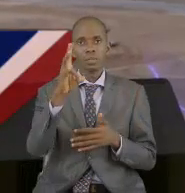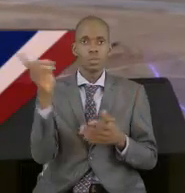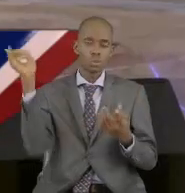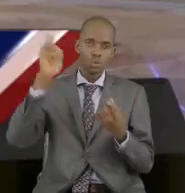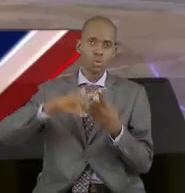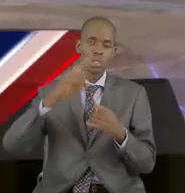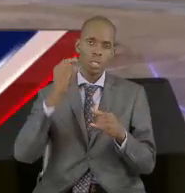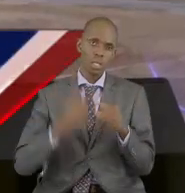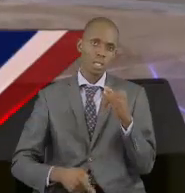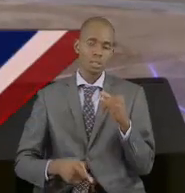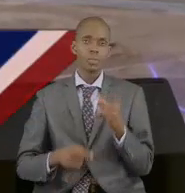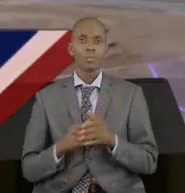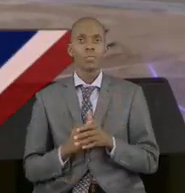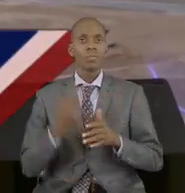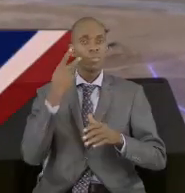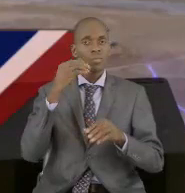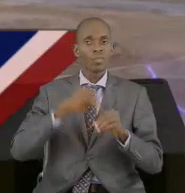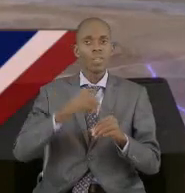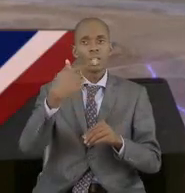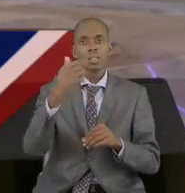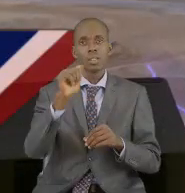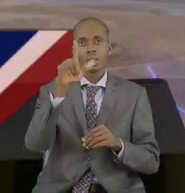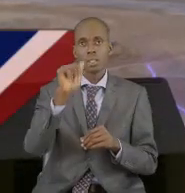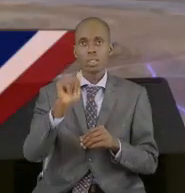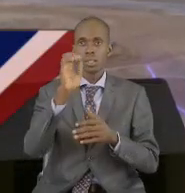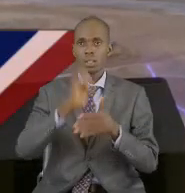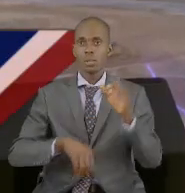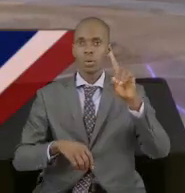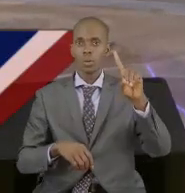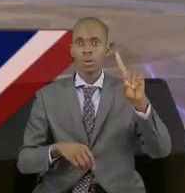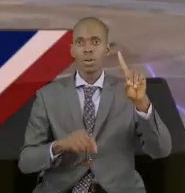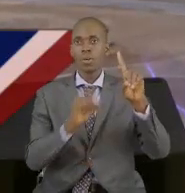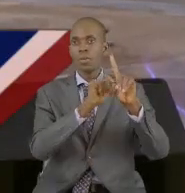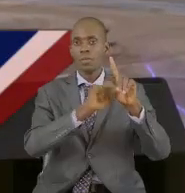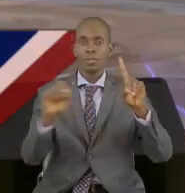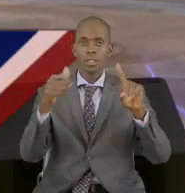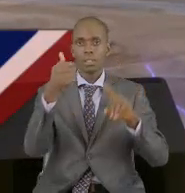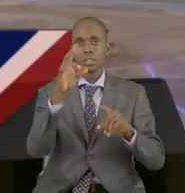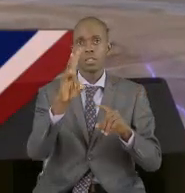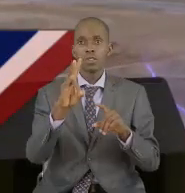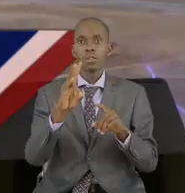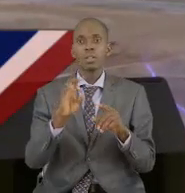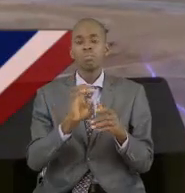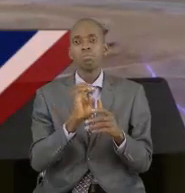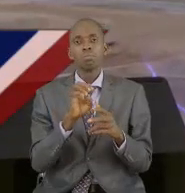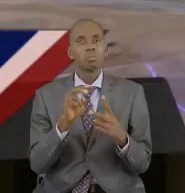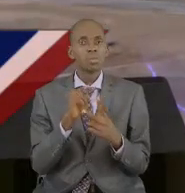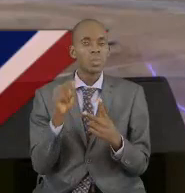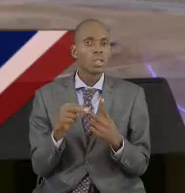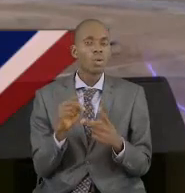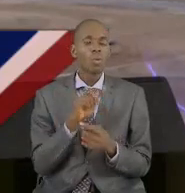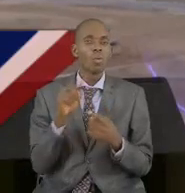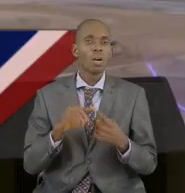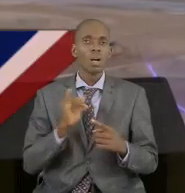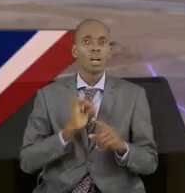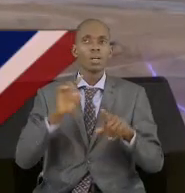at that. In Galatians chapter 1, verse 17, neither went I up to Jerusalem to